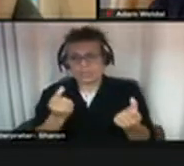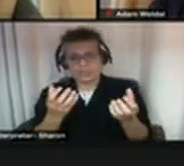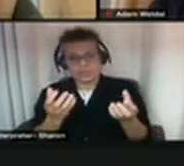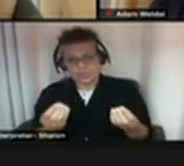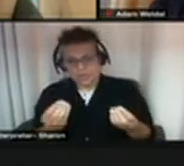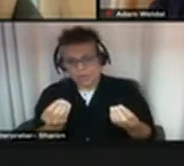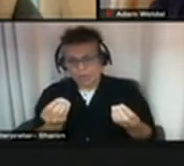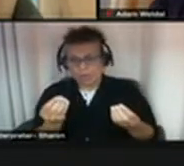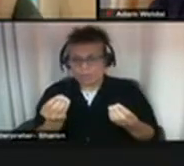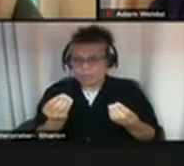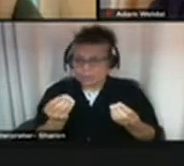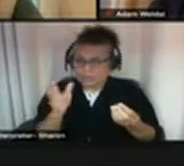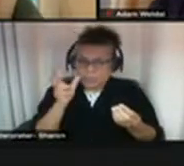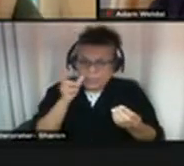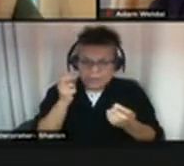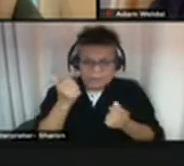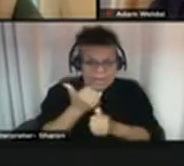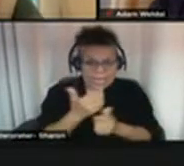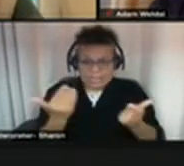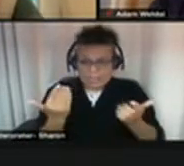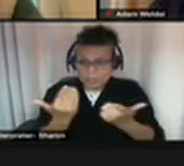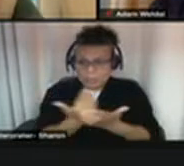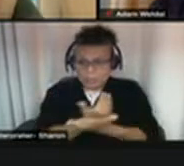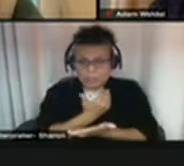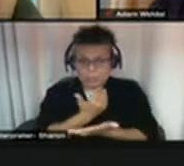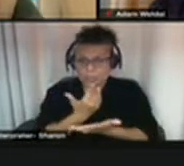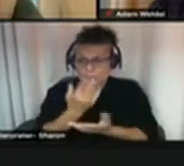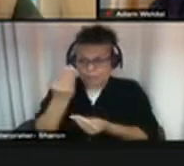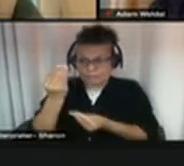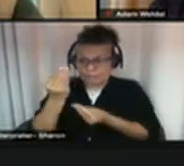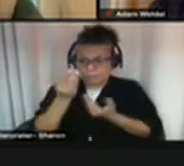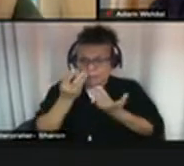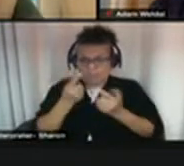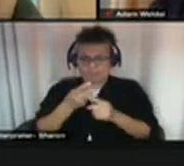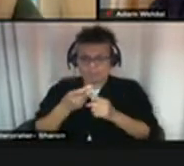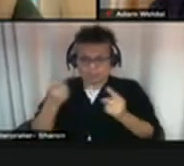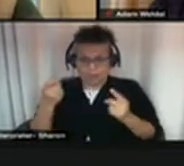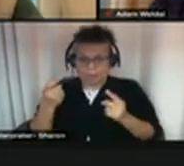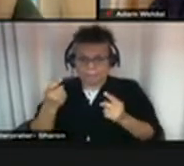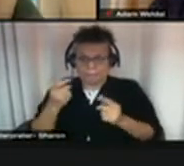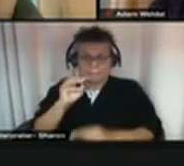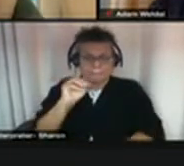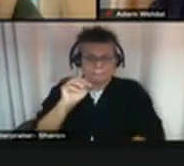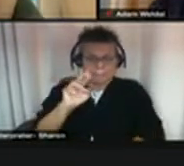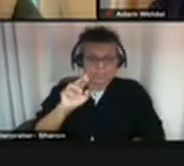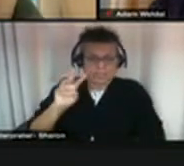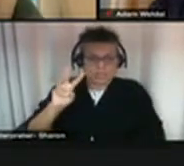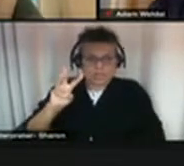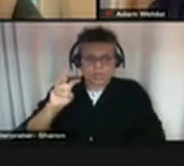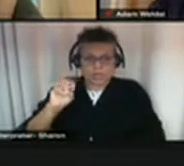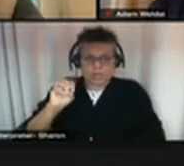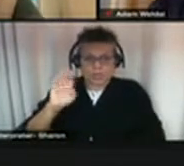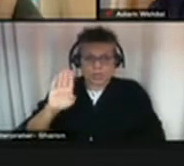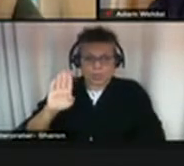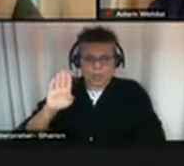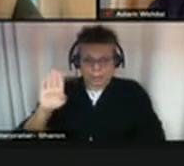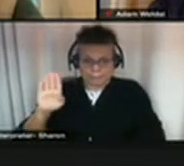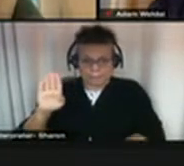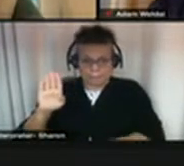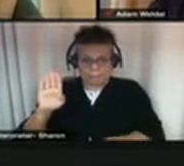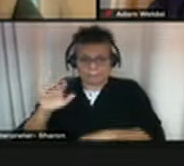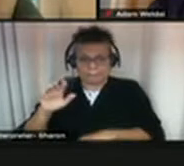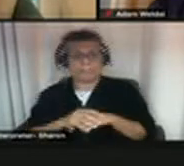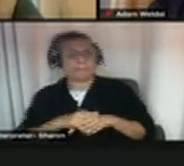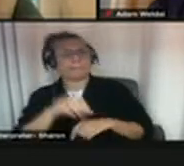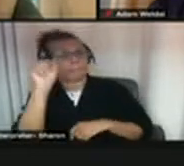any current conversations or directions from Mr. Webb. Yes.